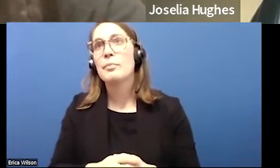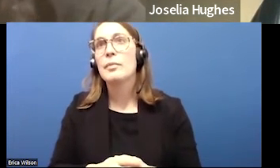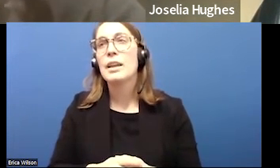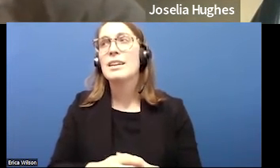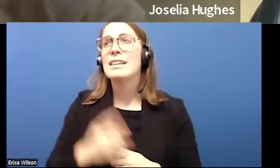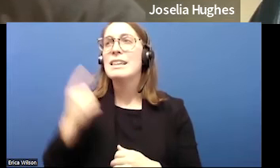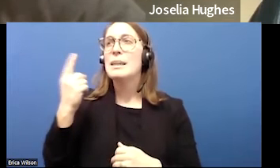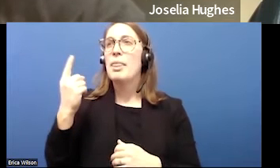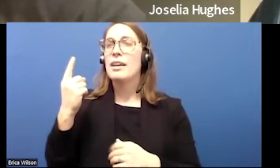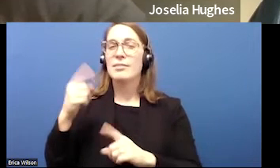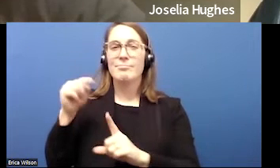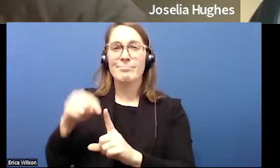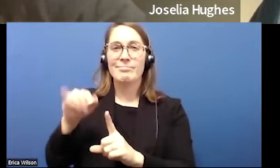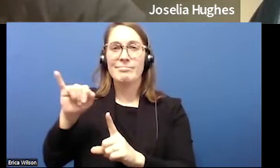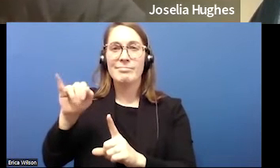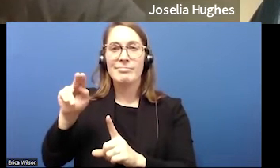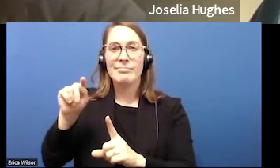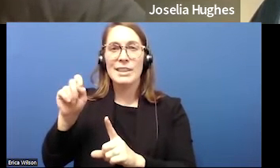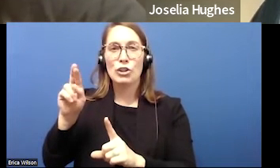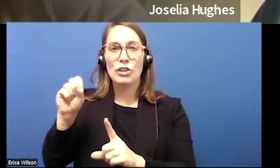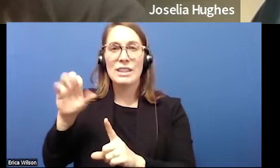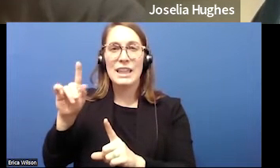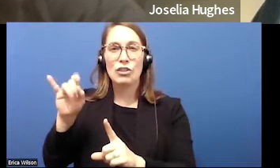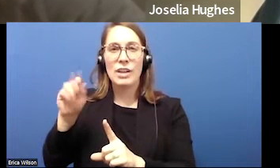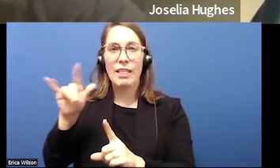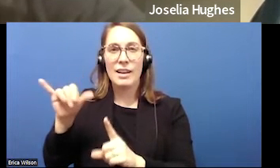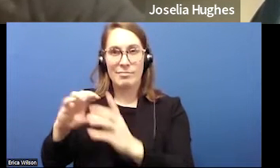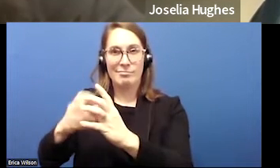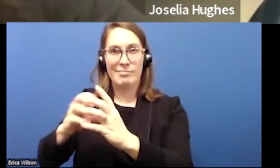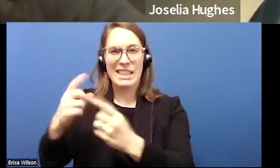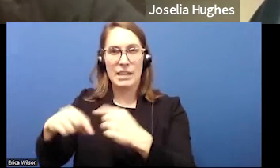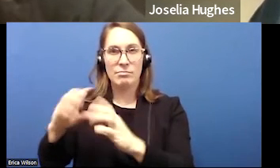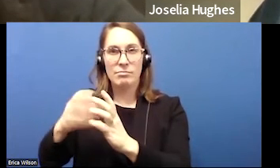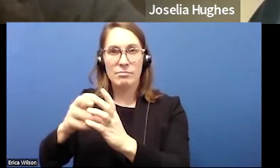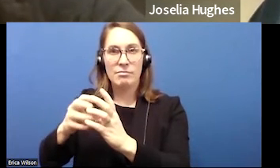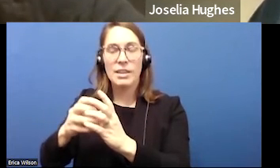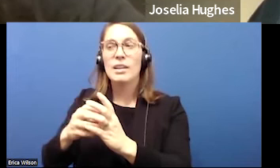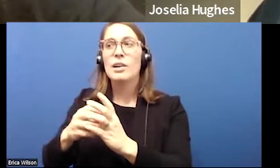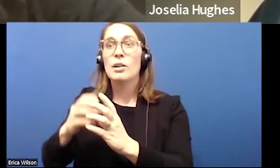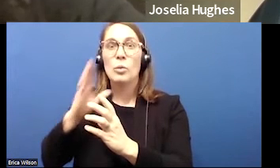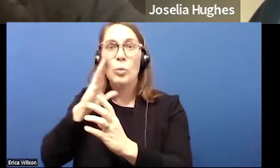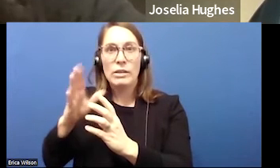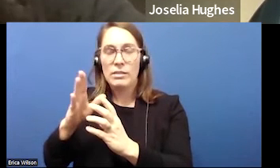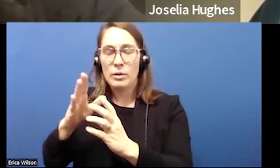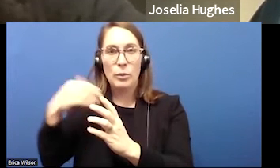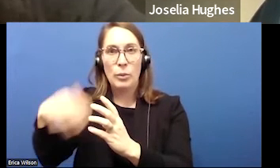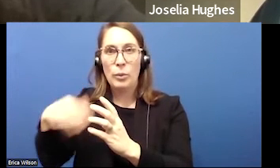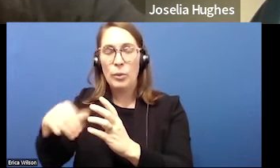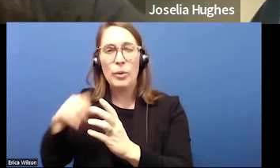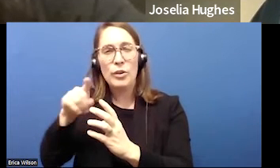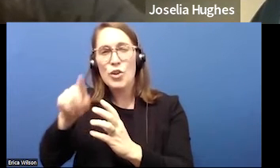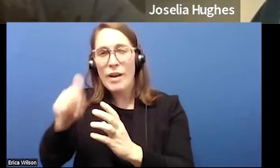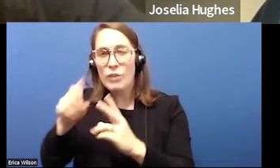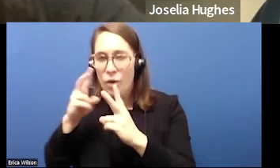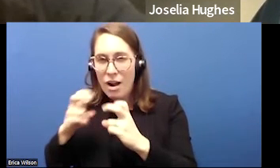There's something about the way that like intersectionality can be deeply abstracted and Yes.